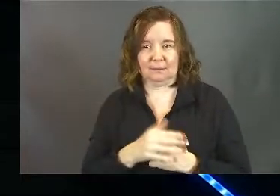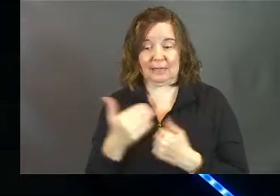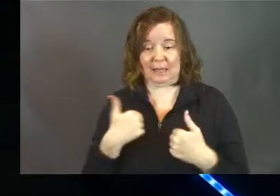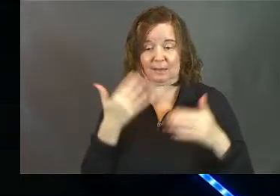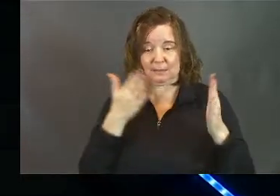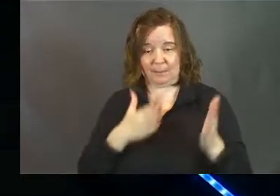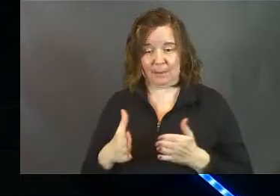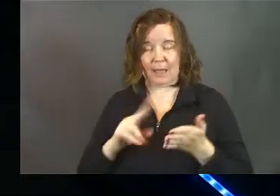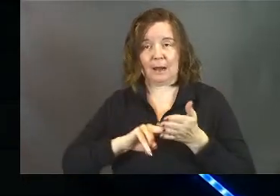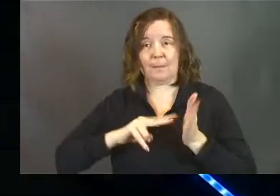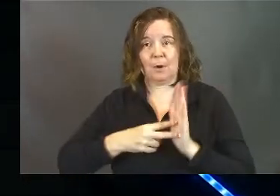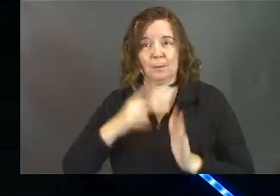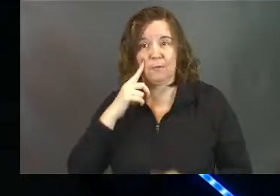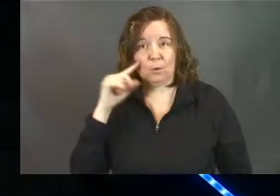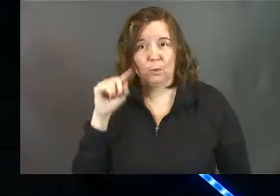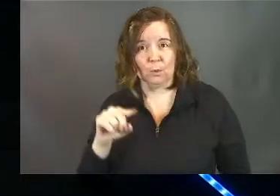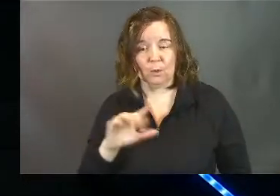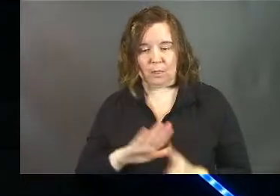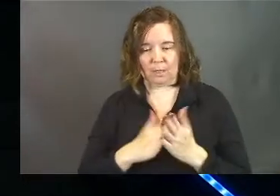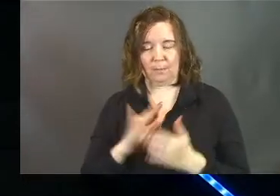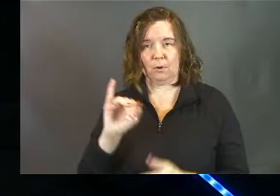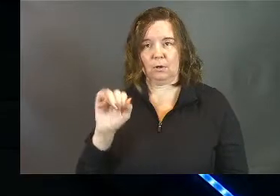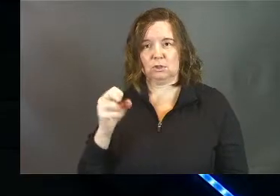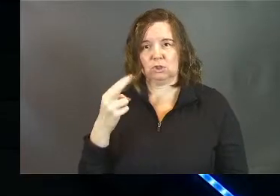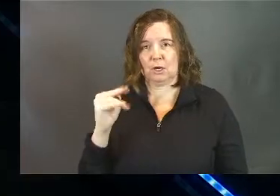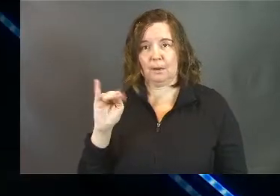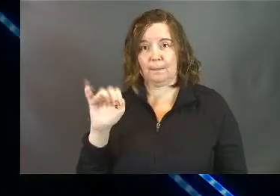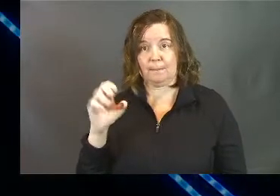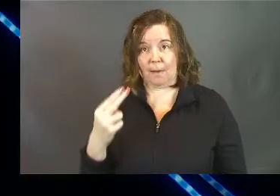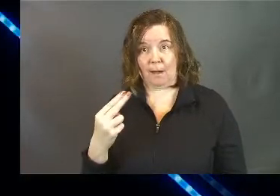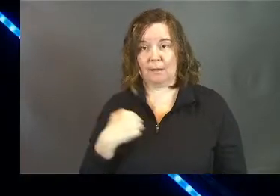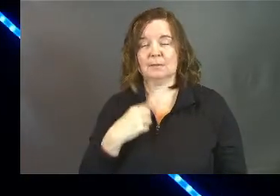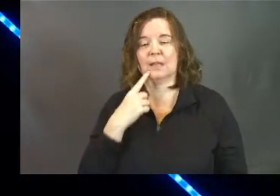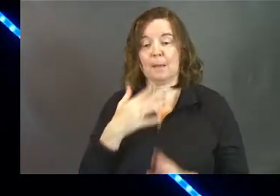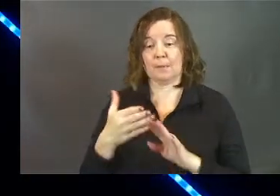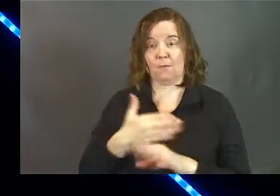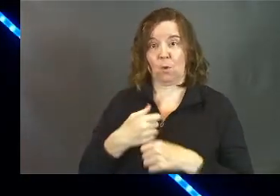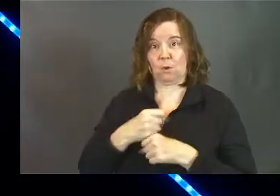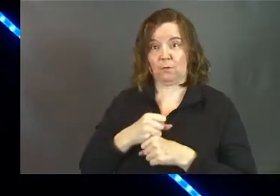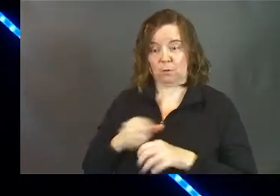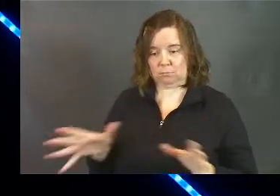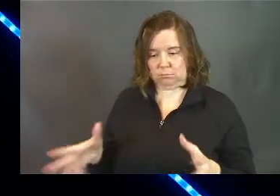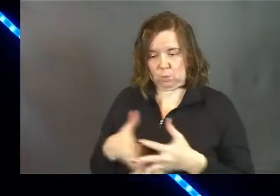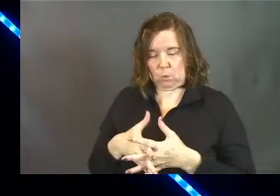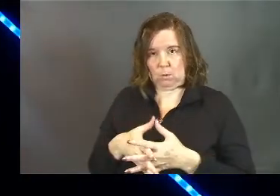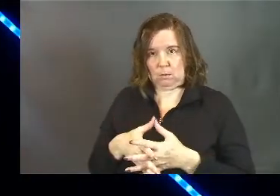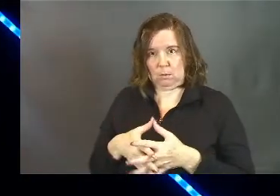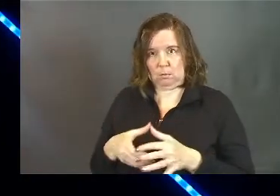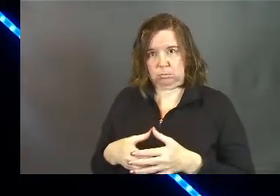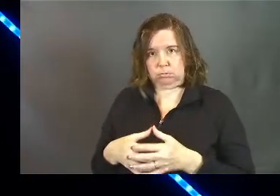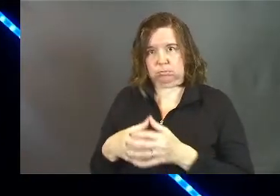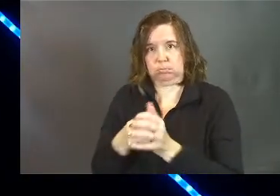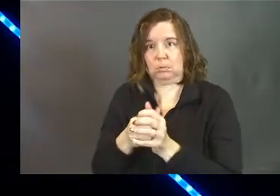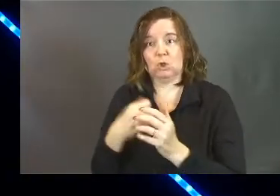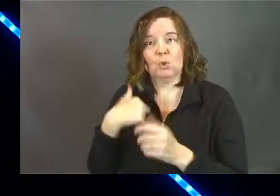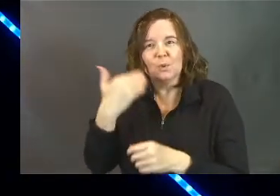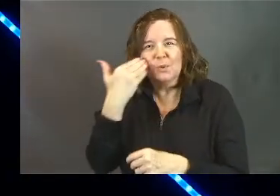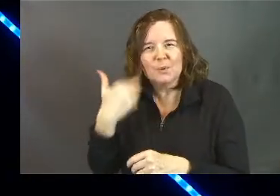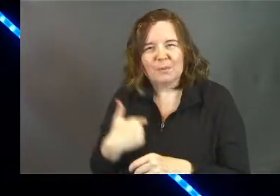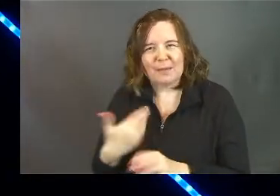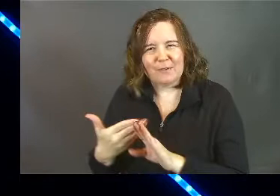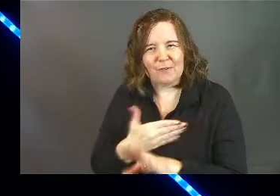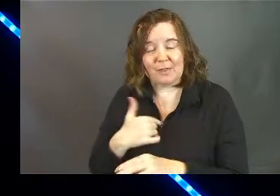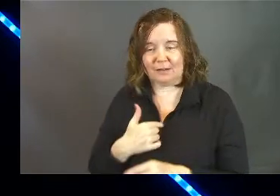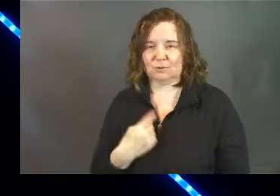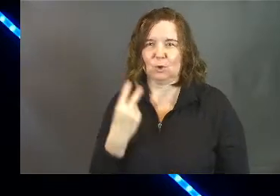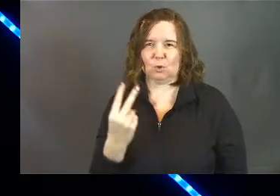got a plan and a purpose for you. The book of Jeremiah says that before you formed me in my mother's womb, you knew me. So important. Two